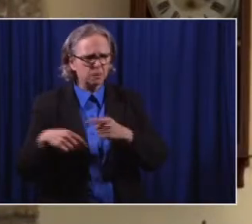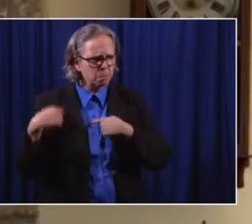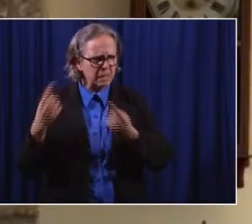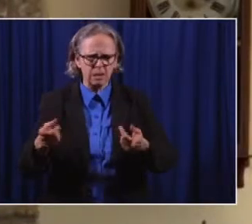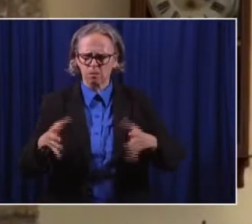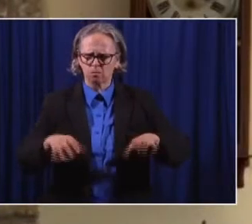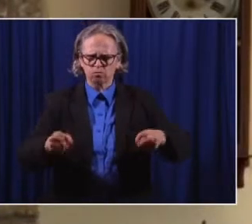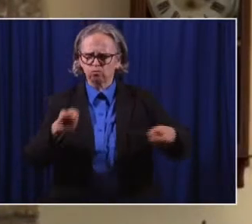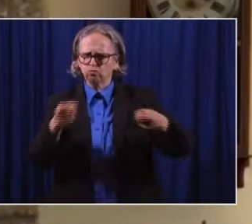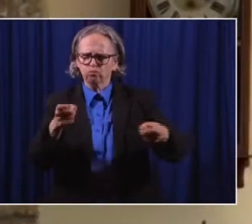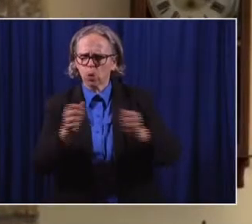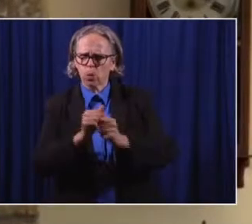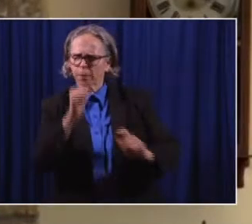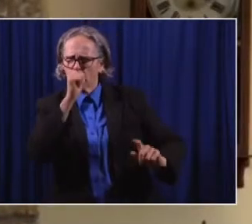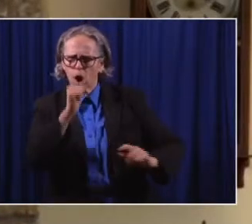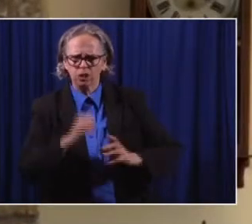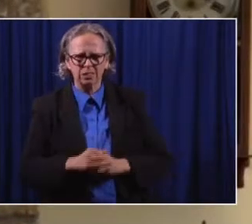open,